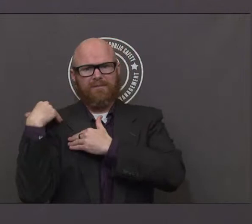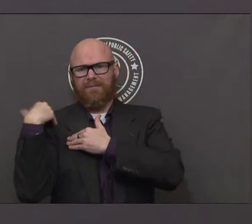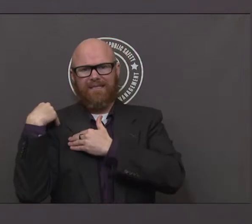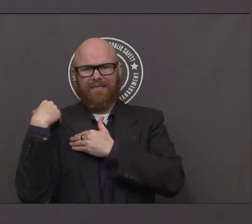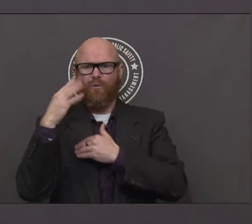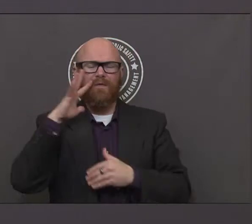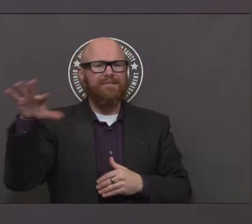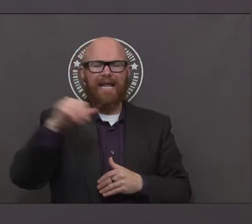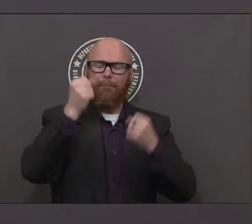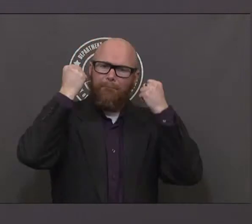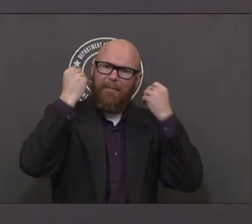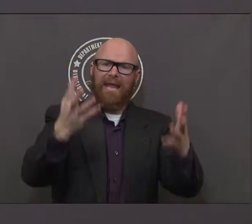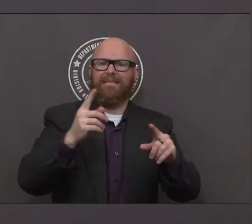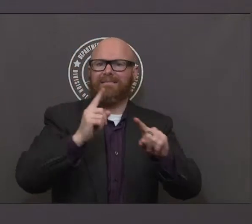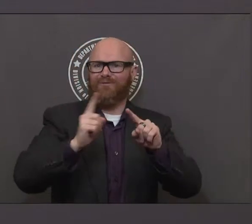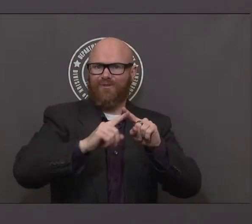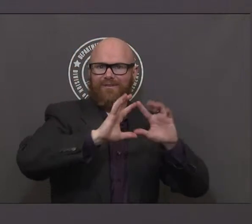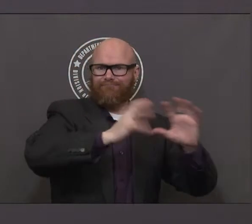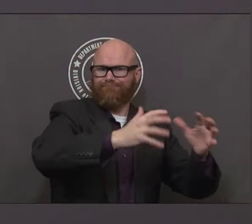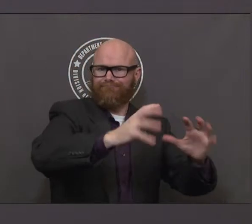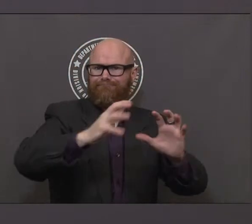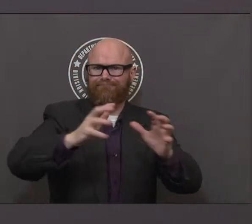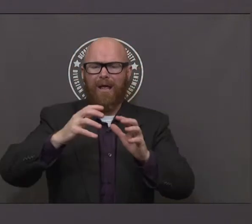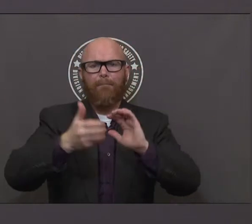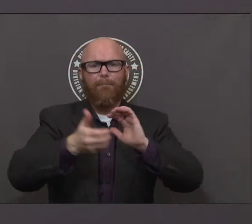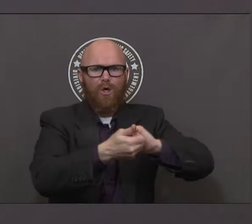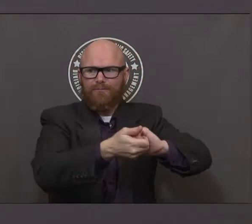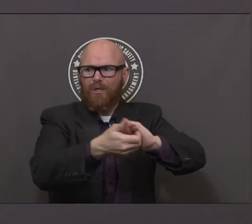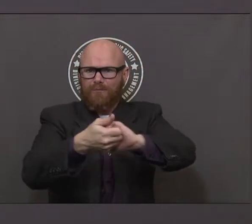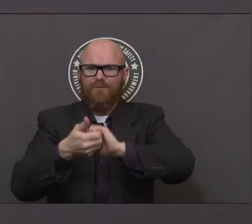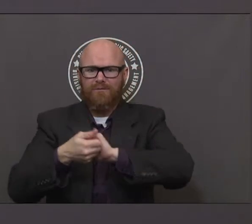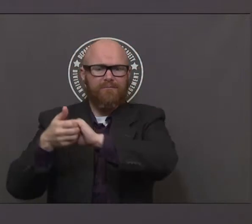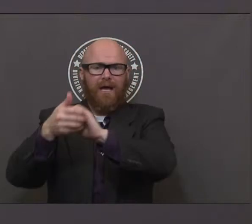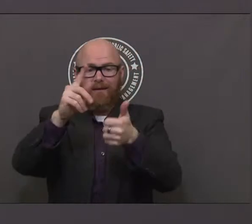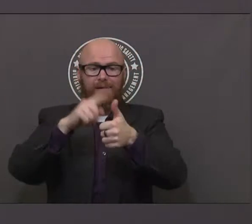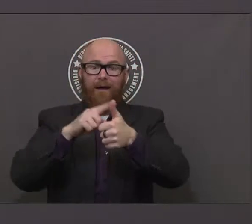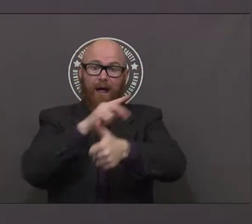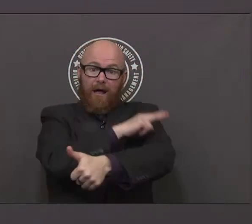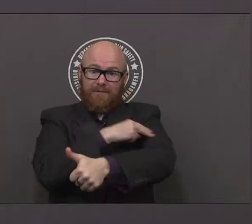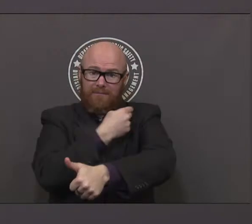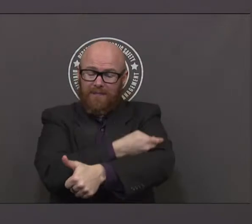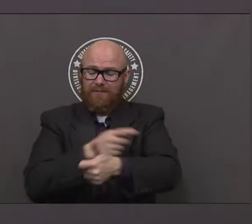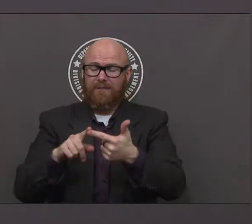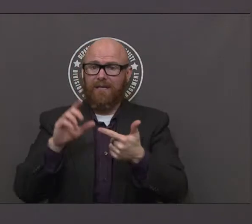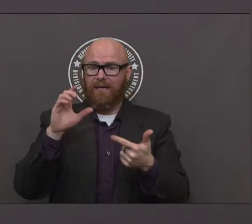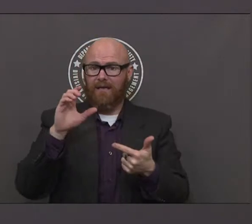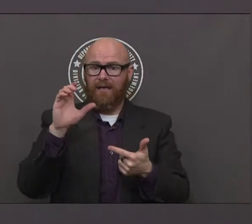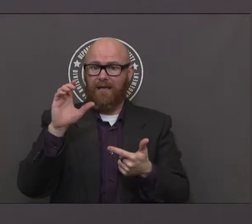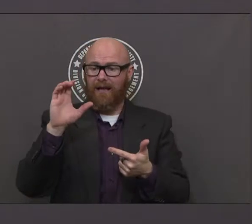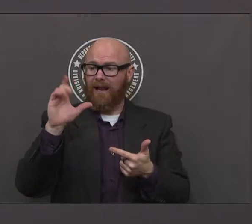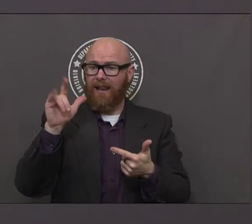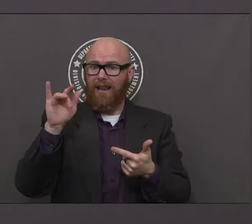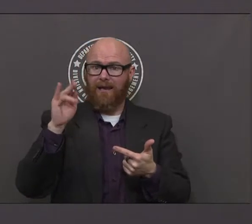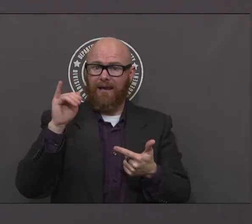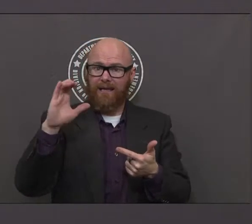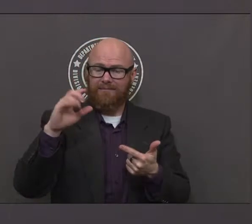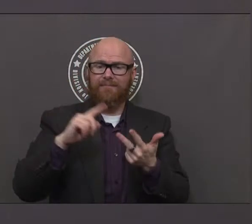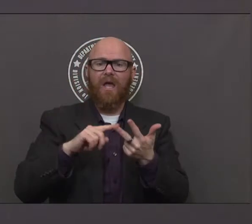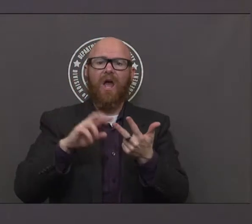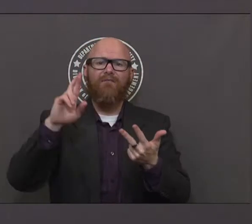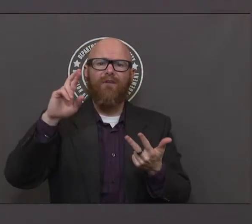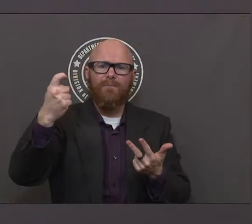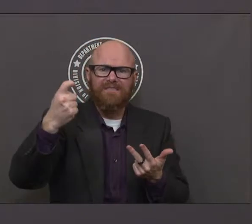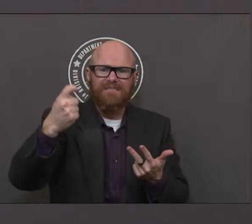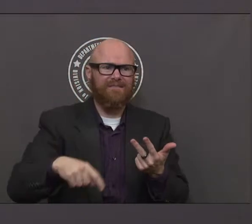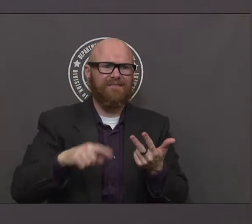take everyone. So for example, the conversation last night, hospitals, clinics, pharmacies, and then these large